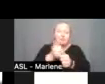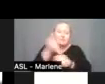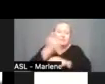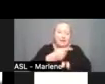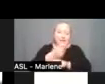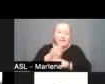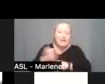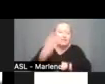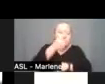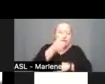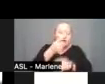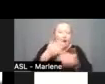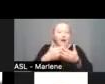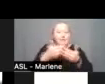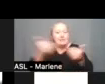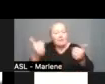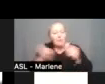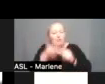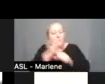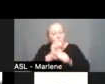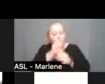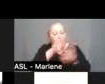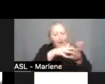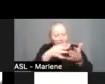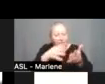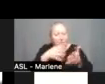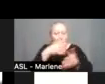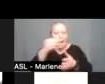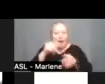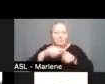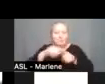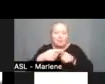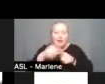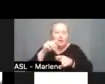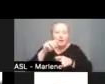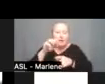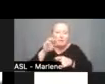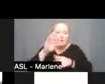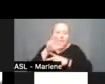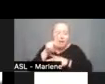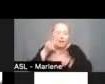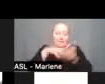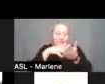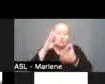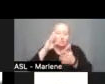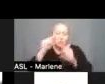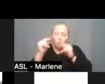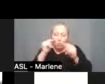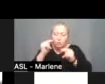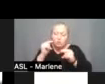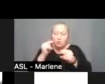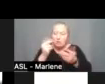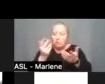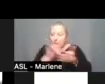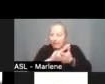work calendar um we also are implementing a middle school block schedule and so we're negotiating the effects of that um and